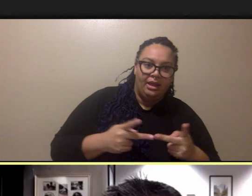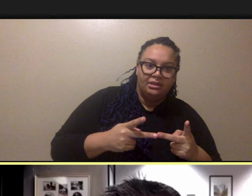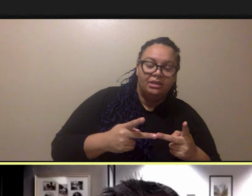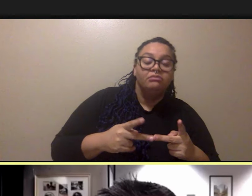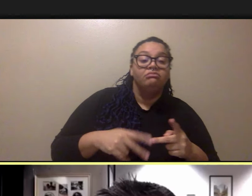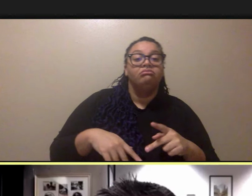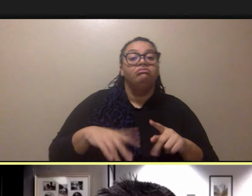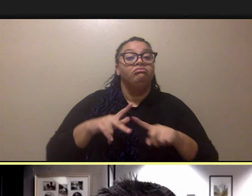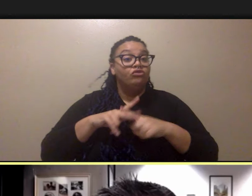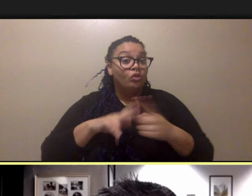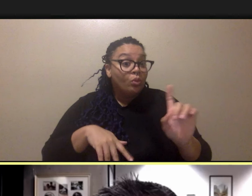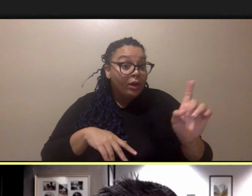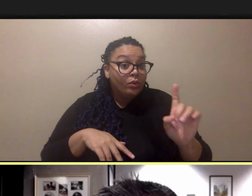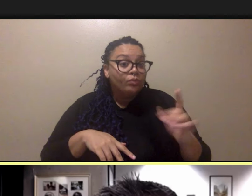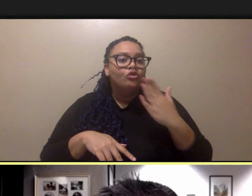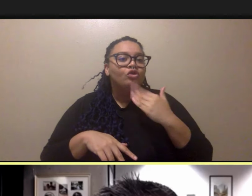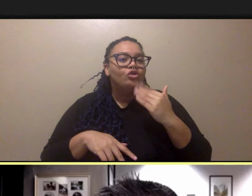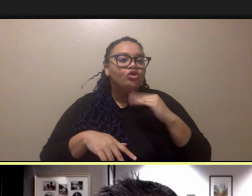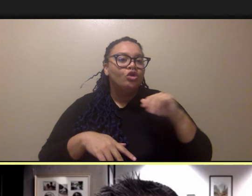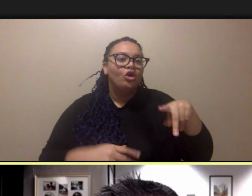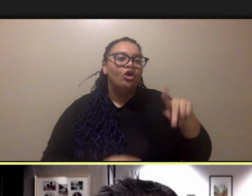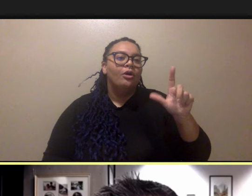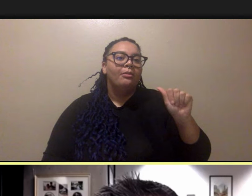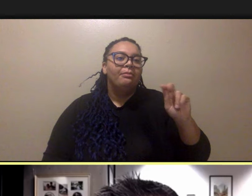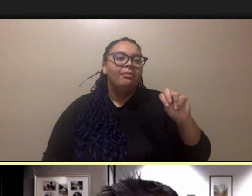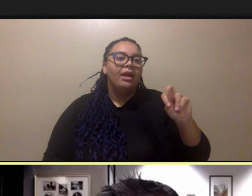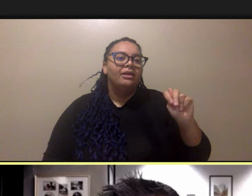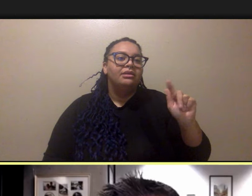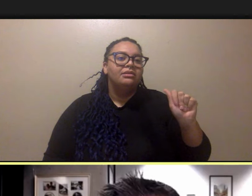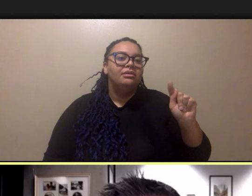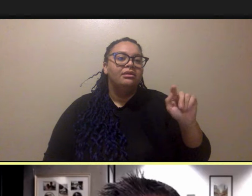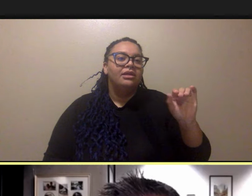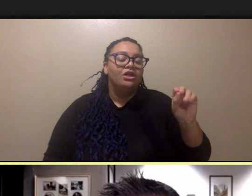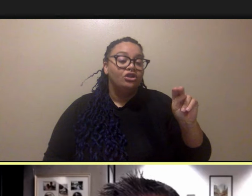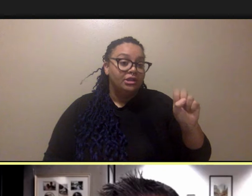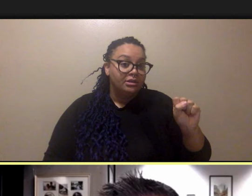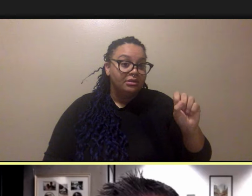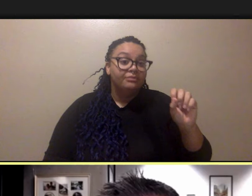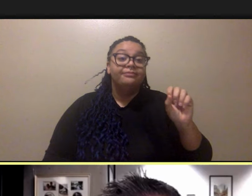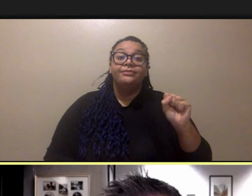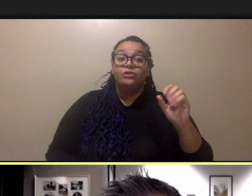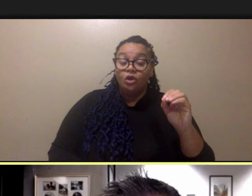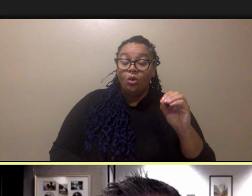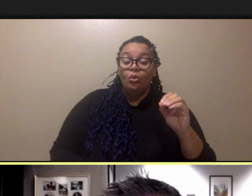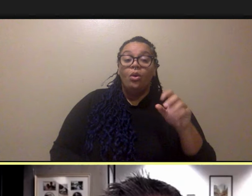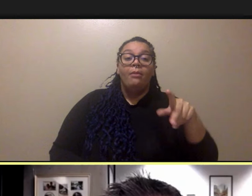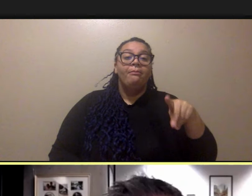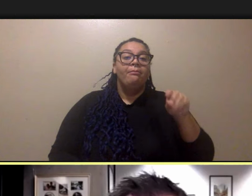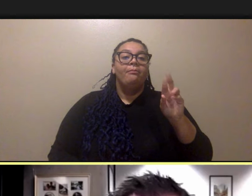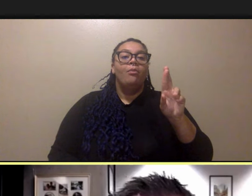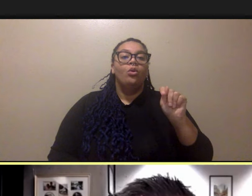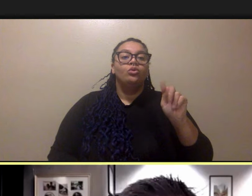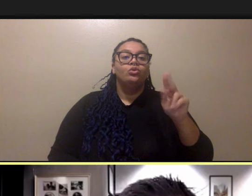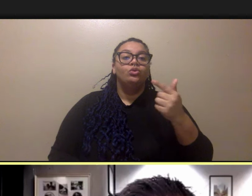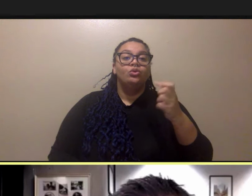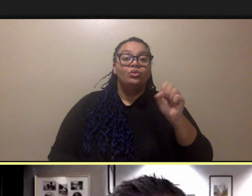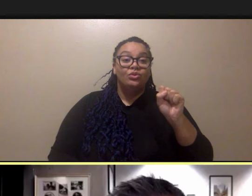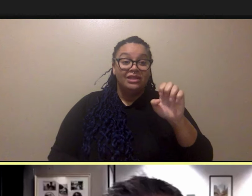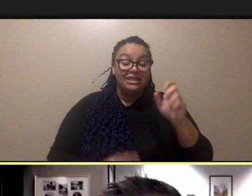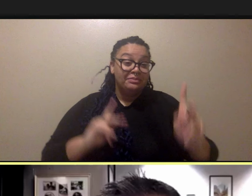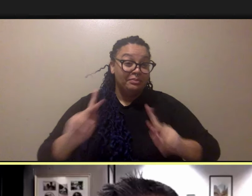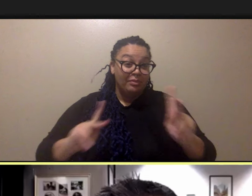plantations. So the Portuguese kind of set the stage for European entrepreneurial activity